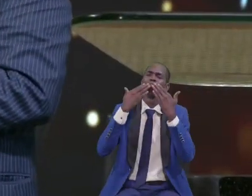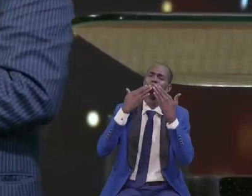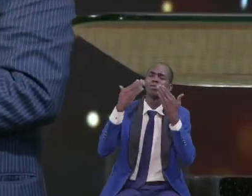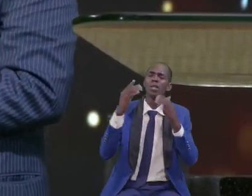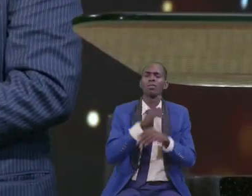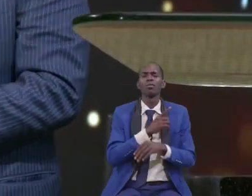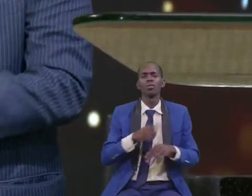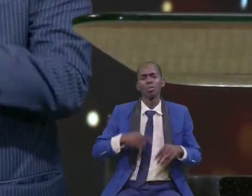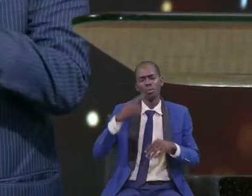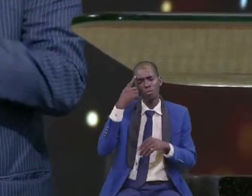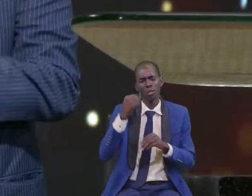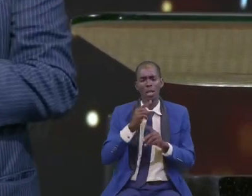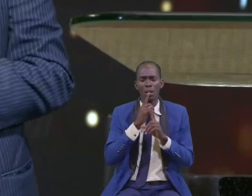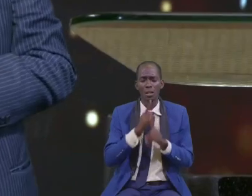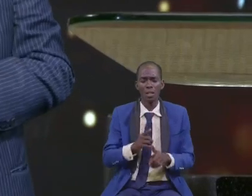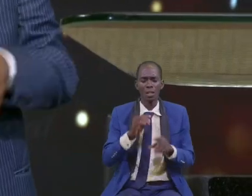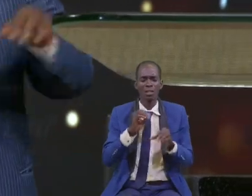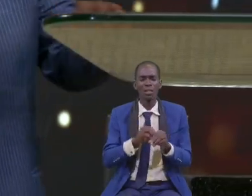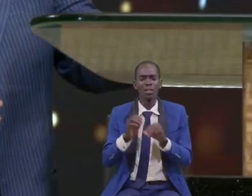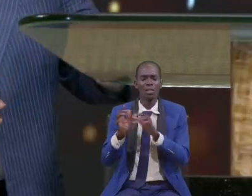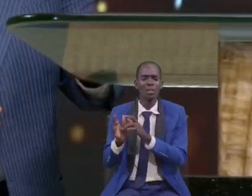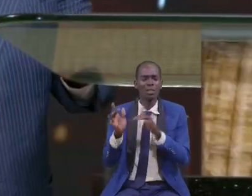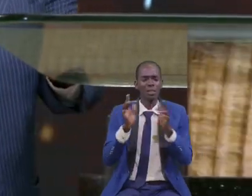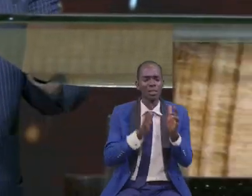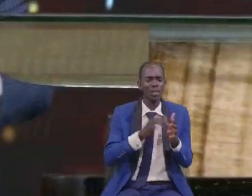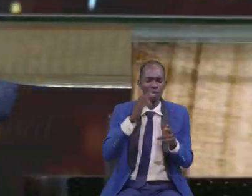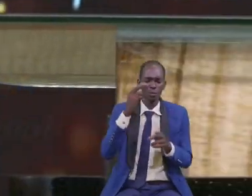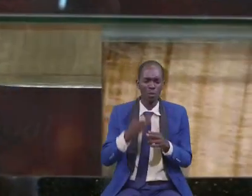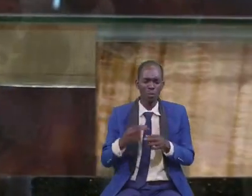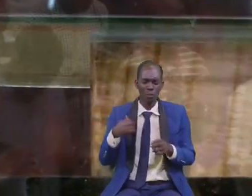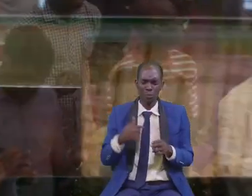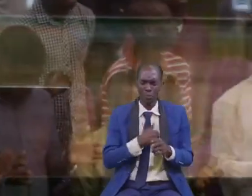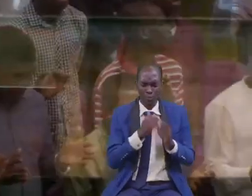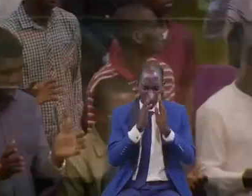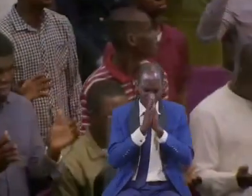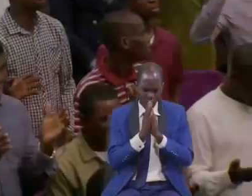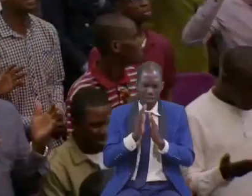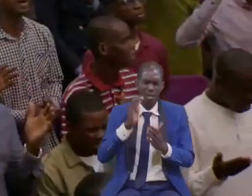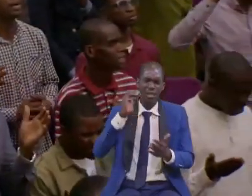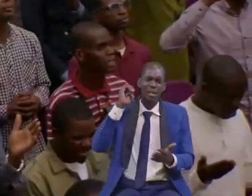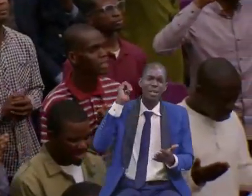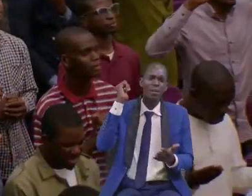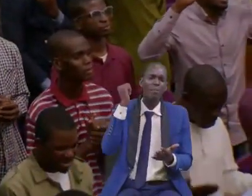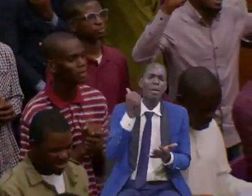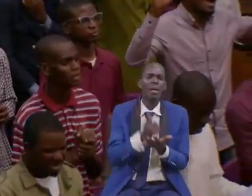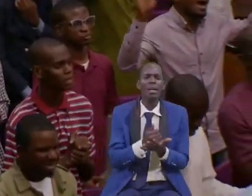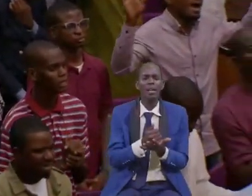the answer. In Jesus' name we pray. Amen.